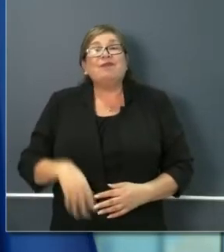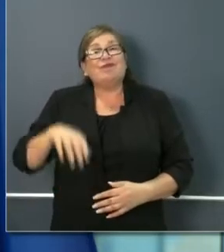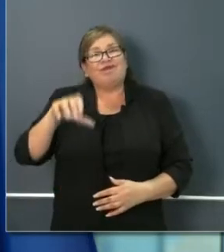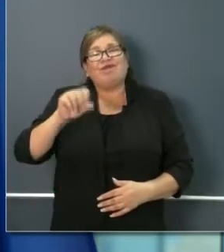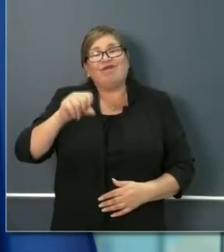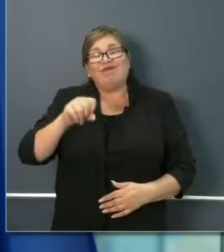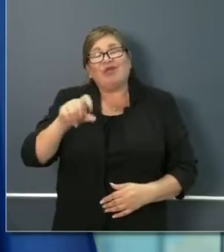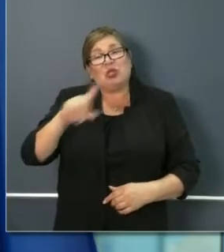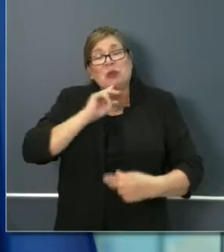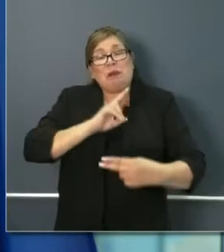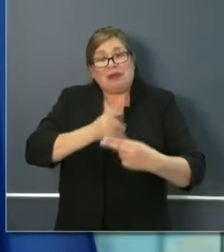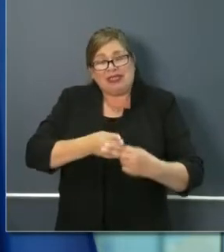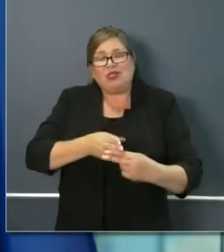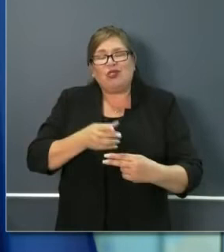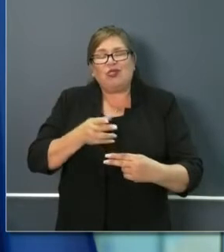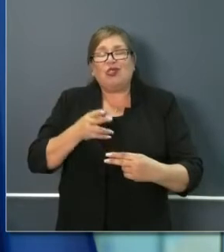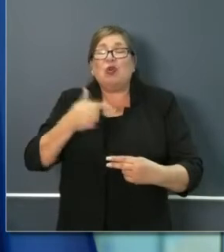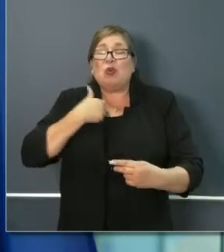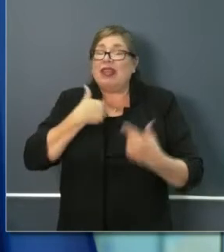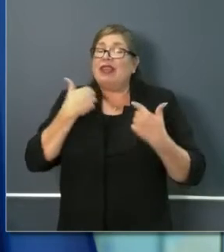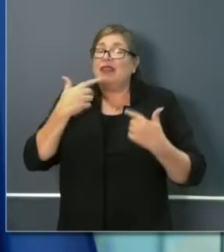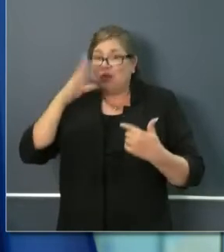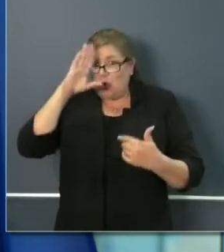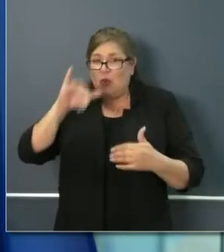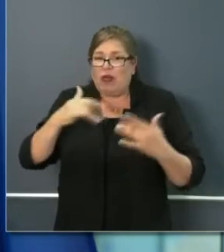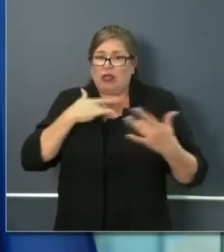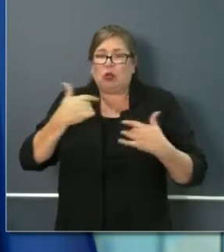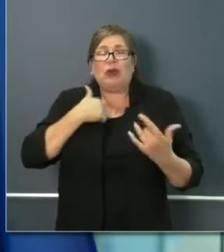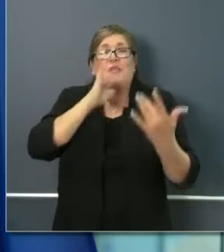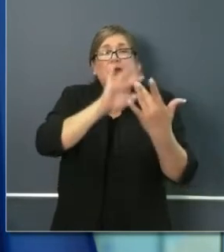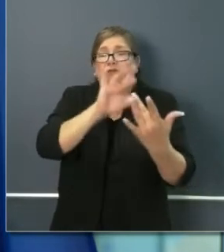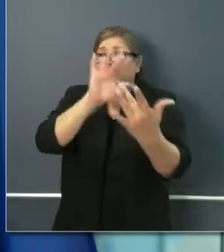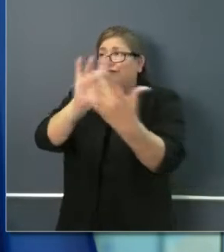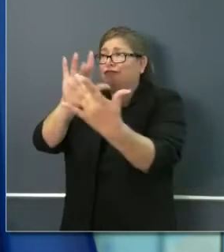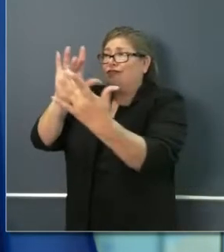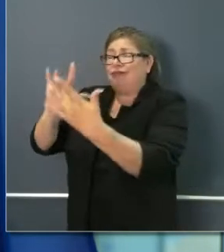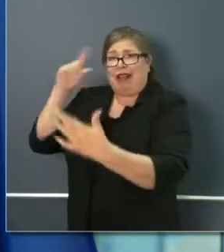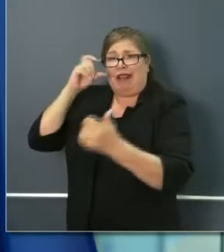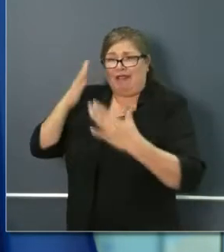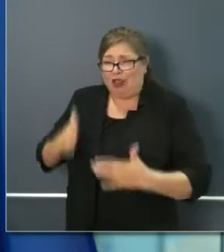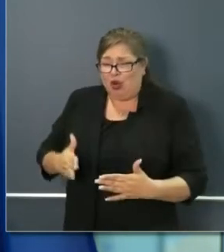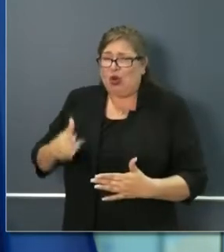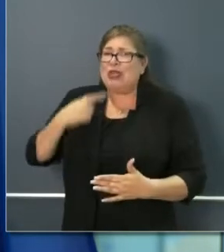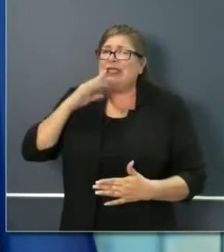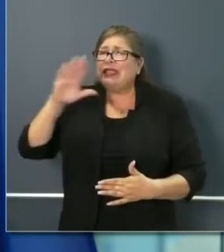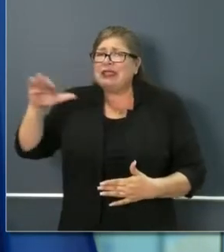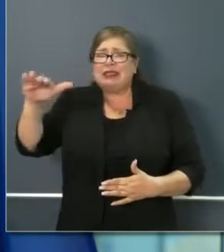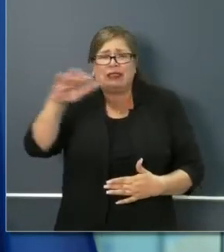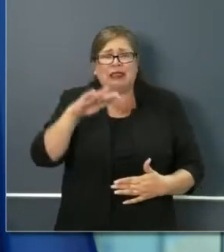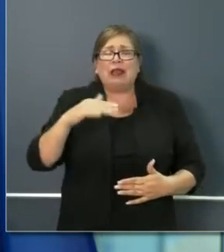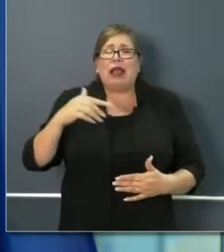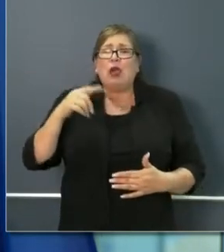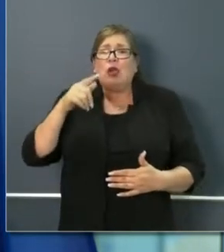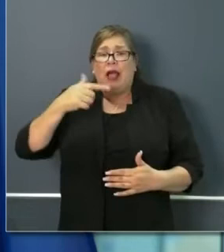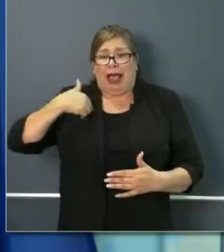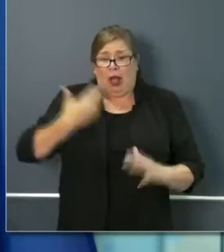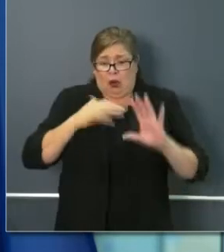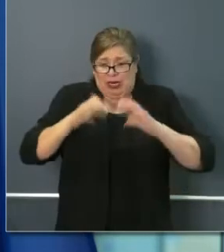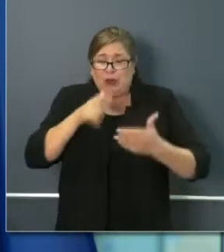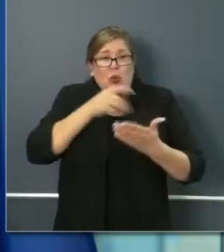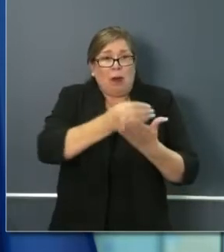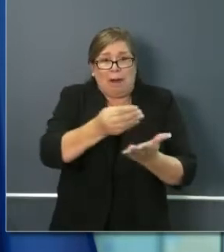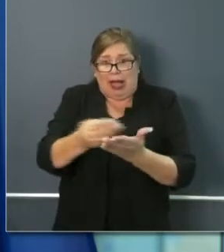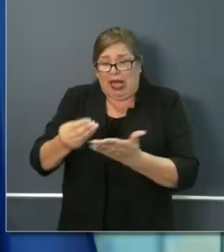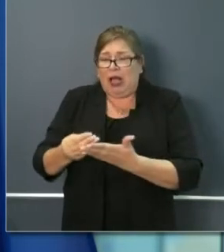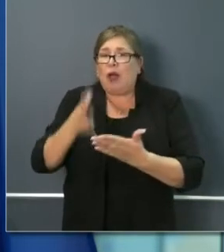We reached out to Governor Jay Inslee, Governor Pritzker, a number of other governors that said, let's connect our procurement teams together